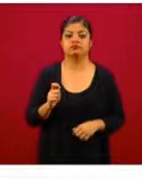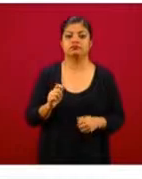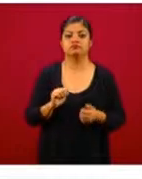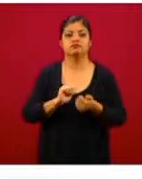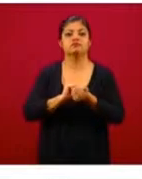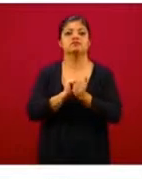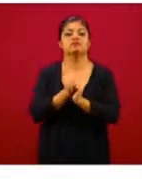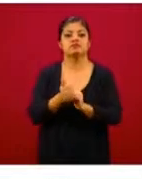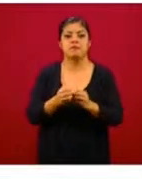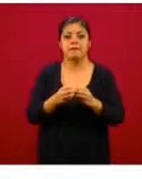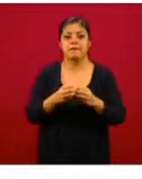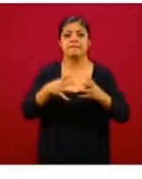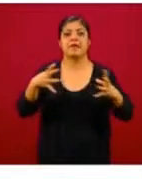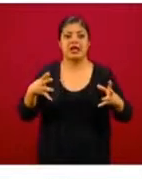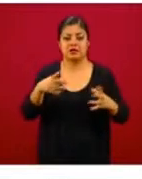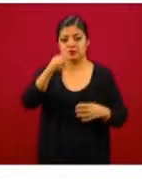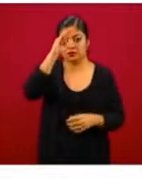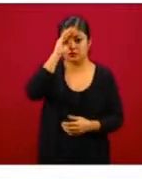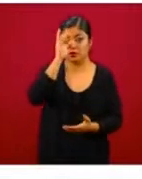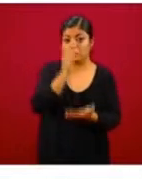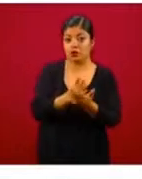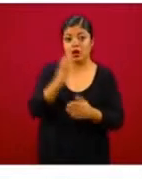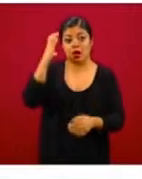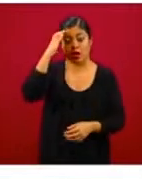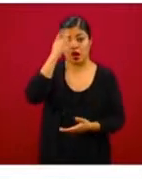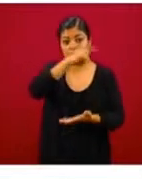780, which is what we've had over the last 4 days,